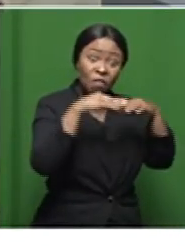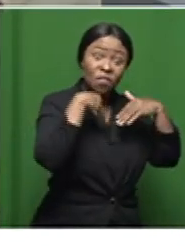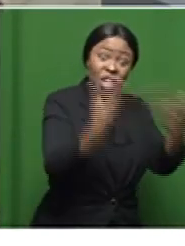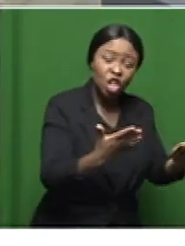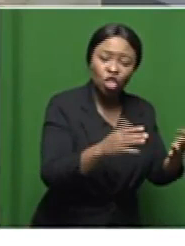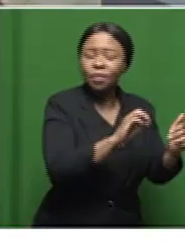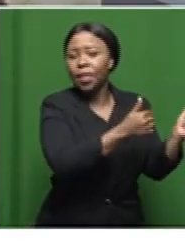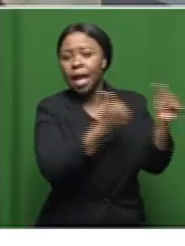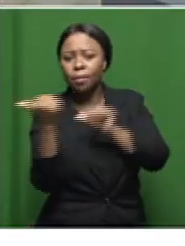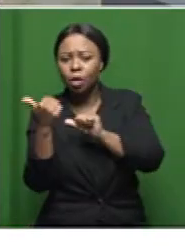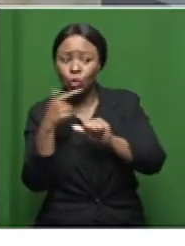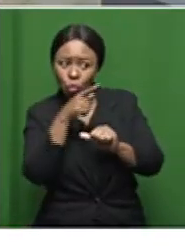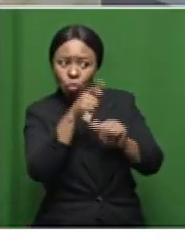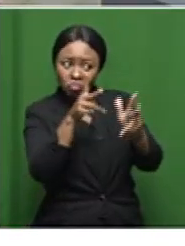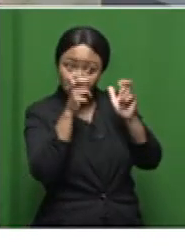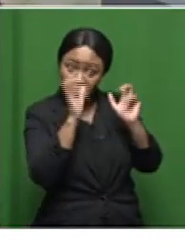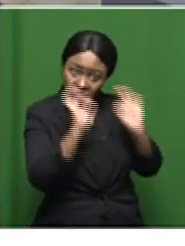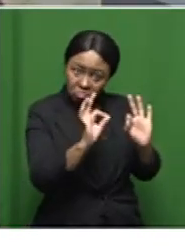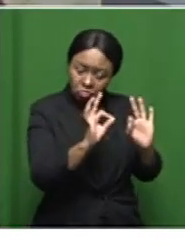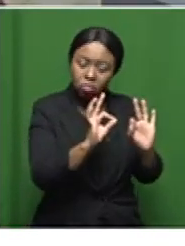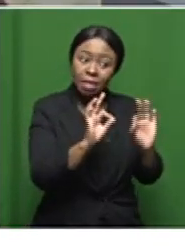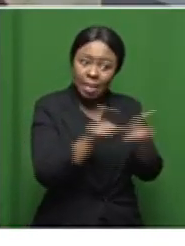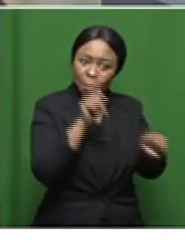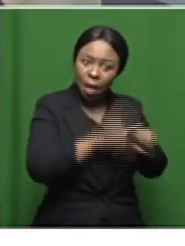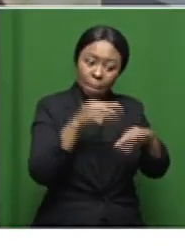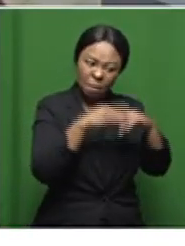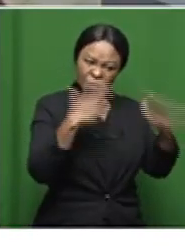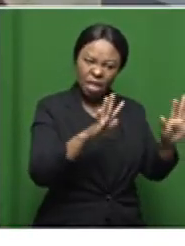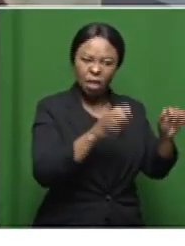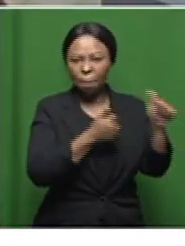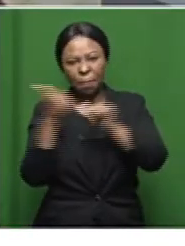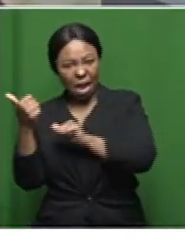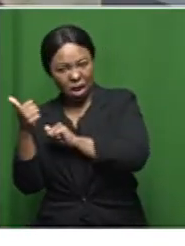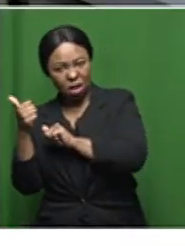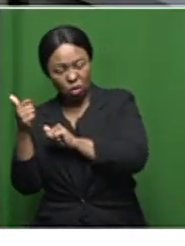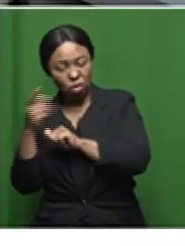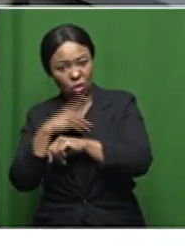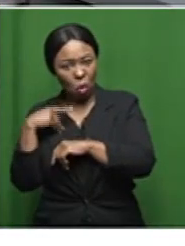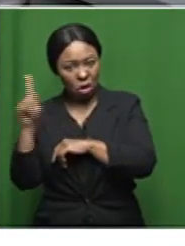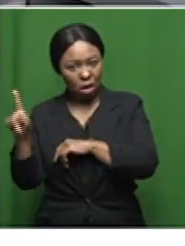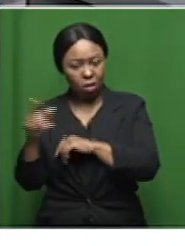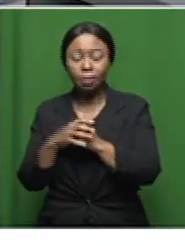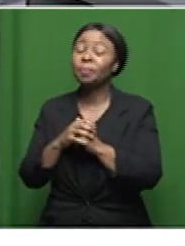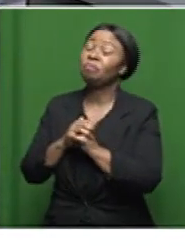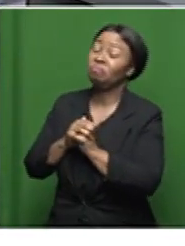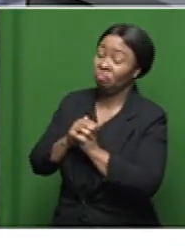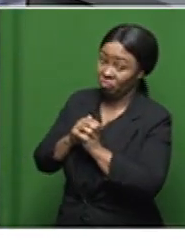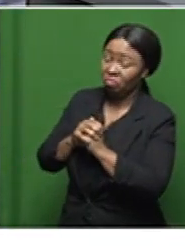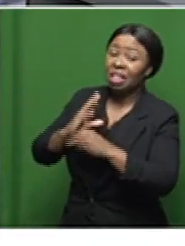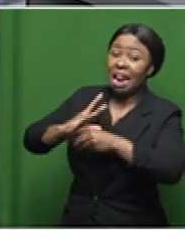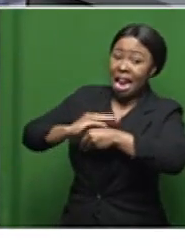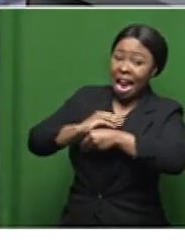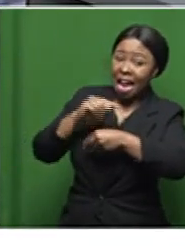do? Did you listen to him? Did you go for surgery shortly after getting married? Cancer is a reality, and